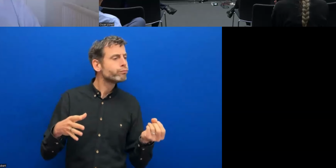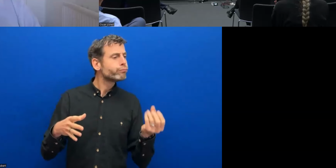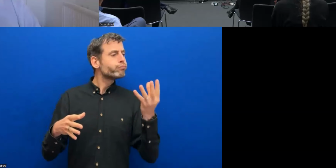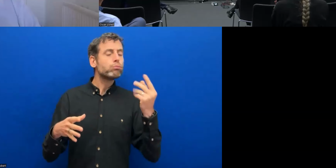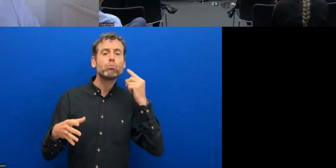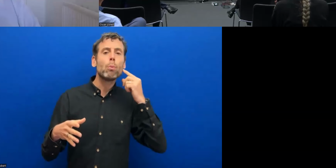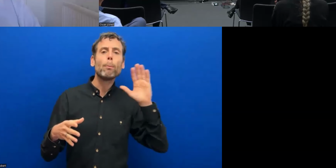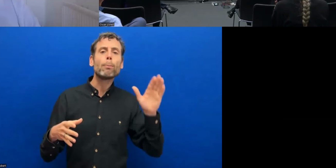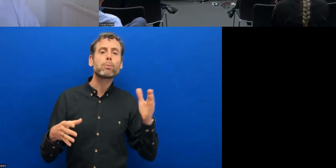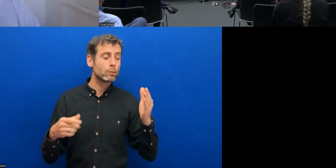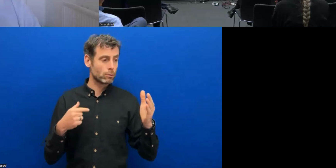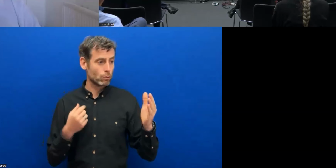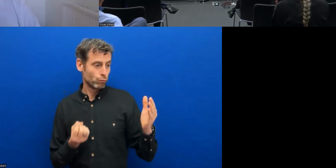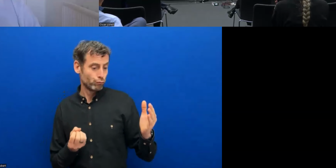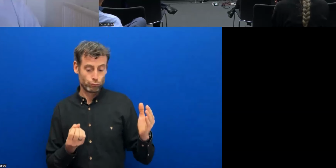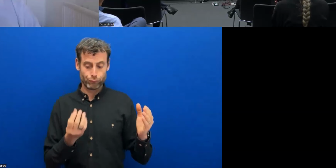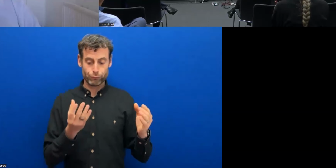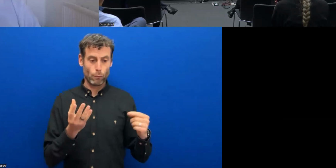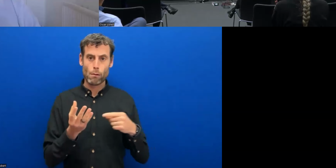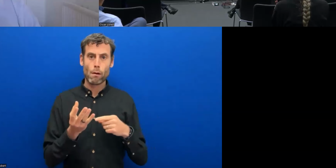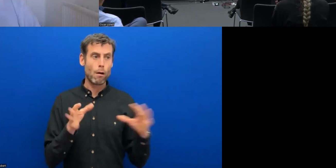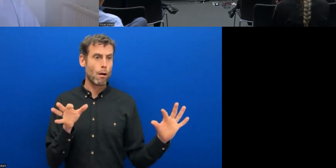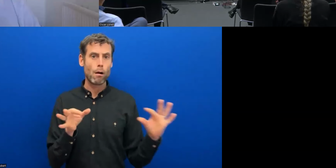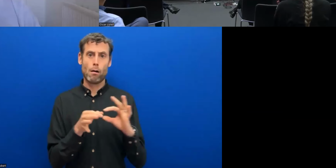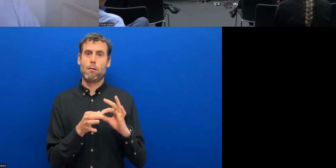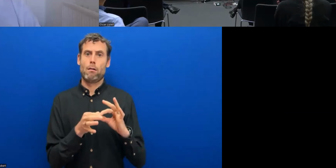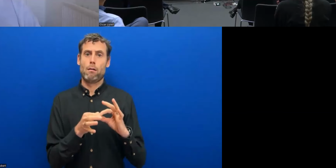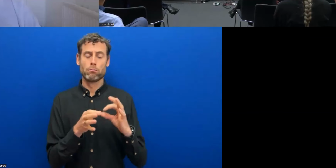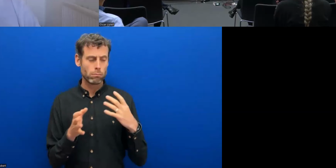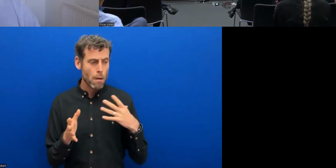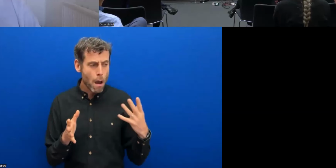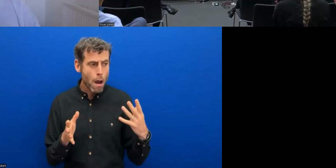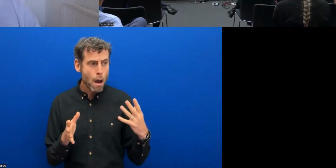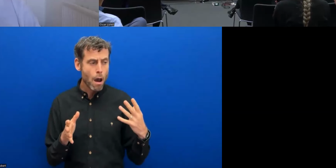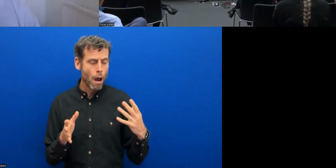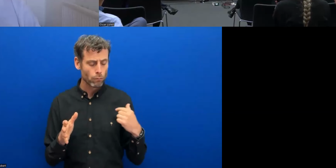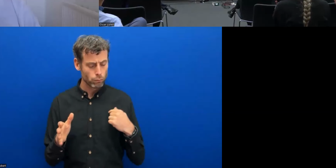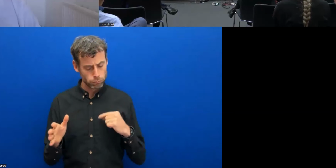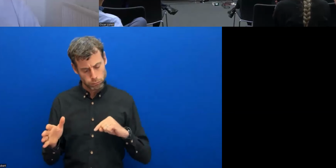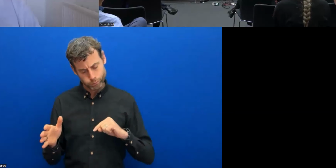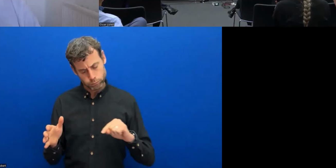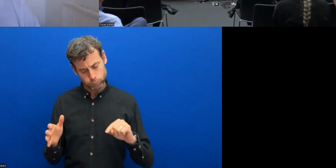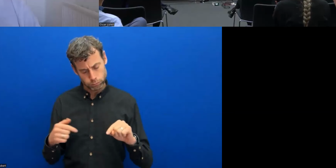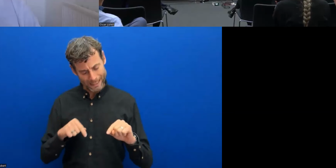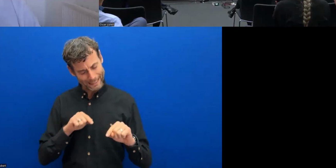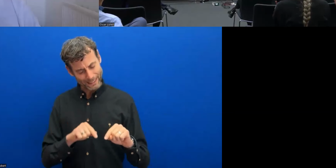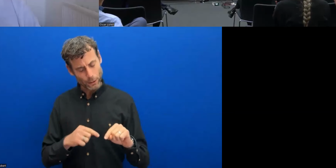came across a forum that I could express my music